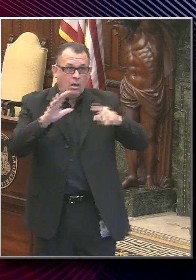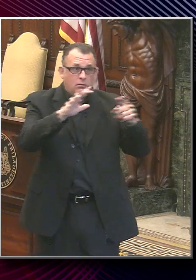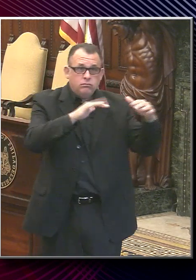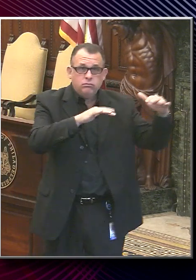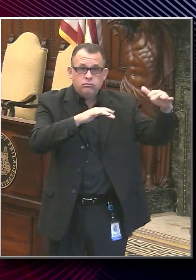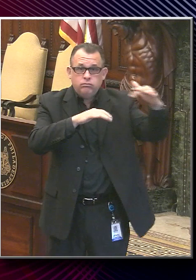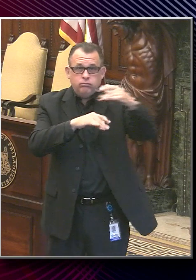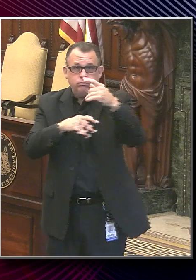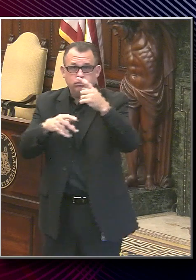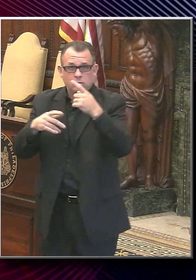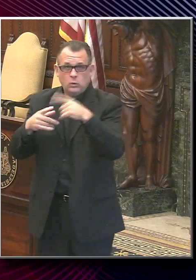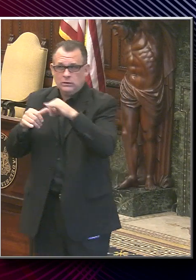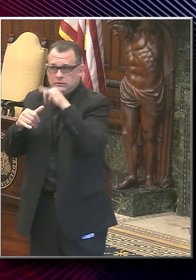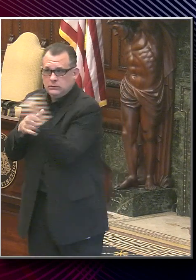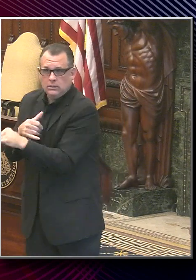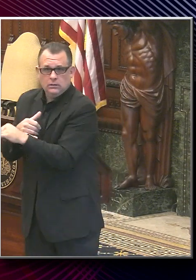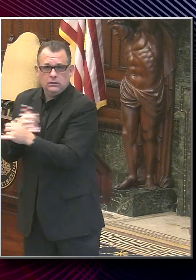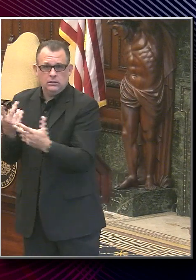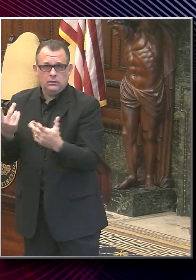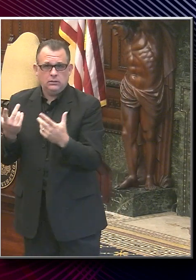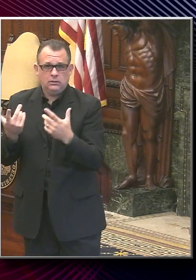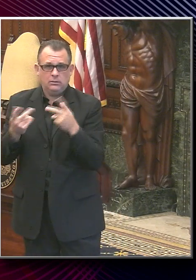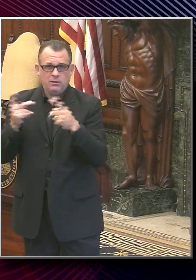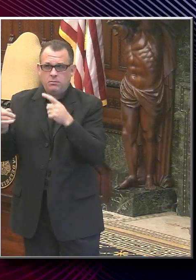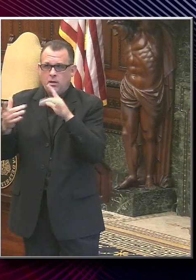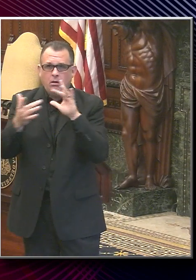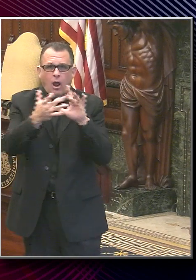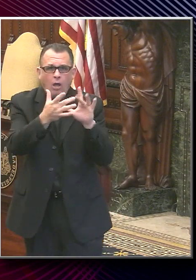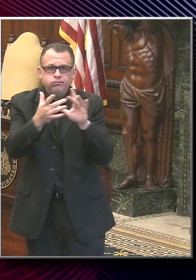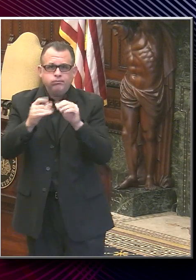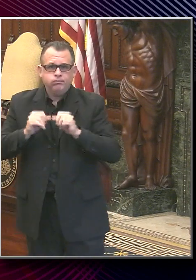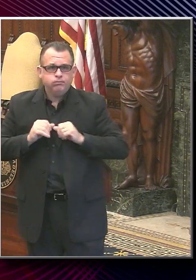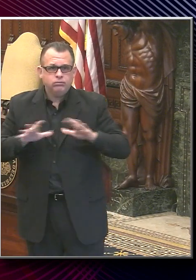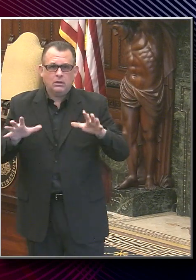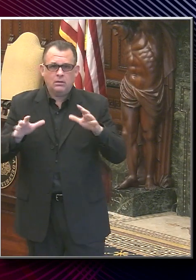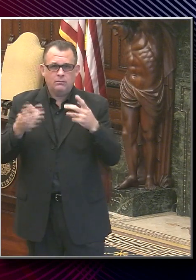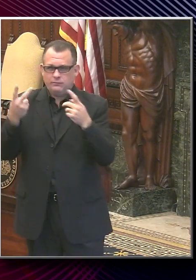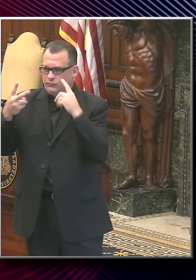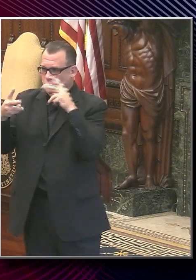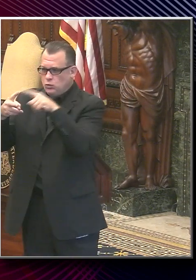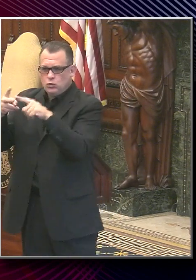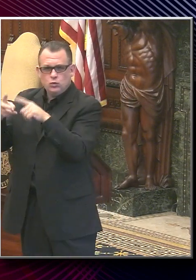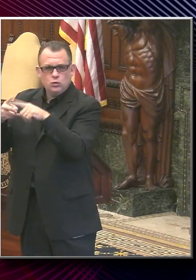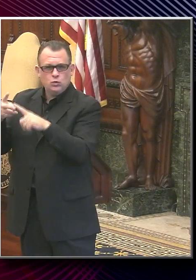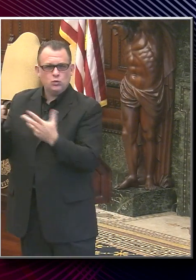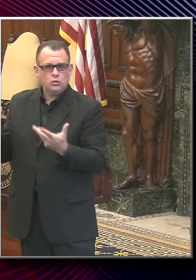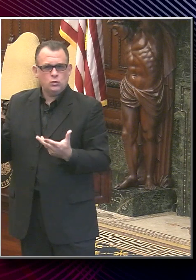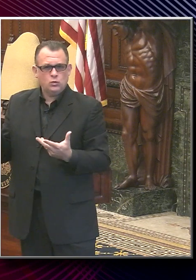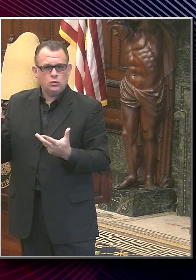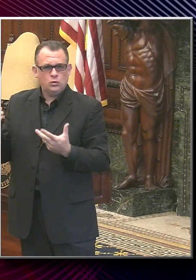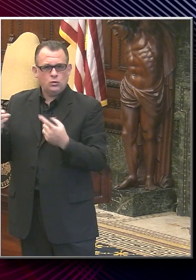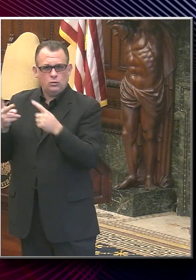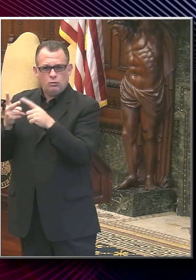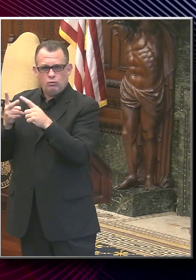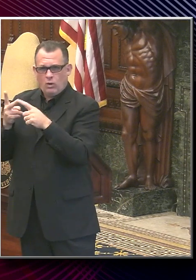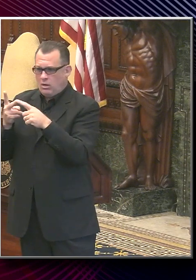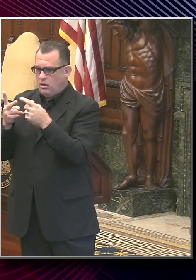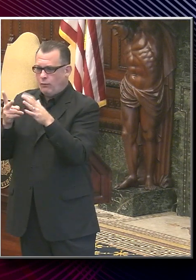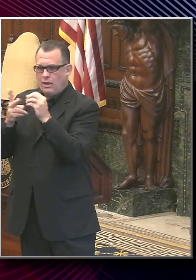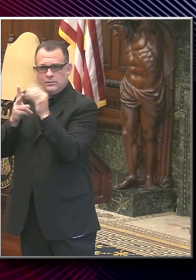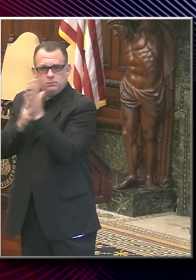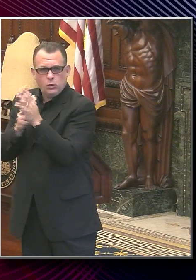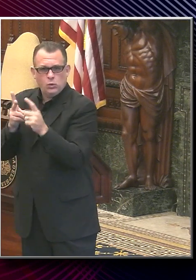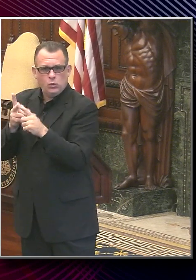when there are people that work in direct contact with each other and one definitely tested positive? Well, if someone's in